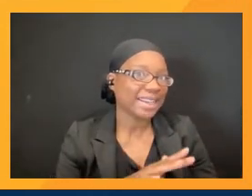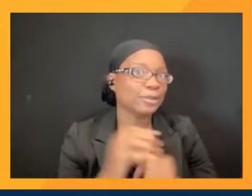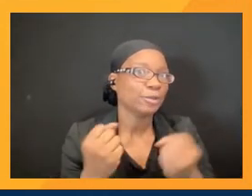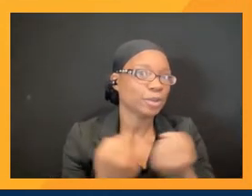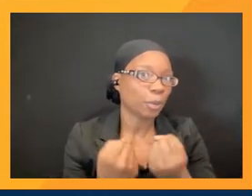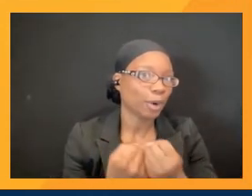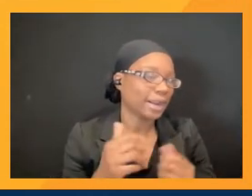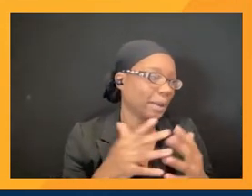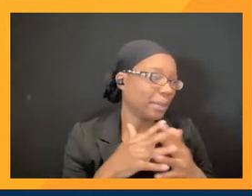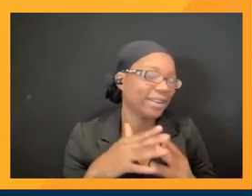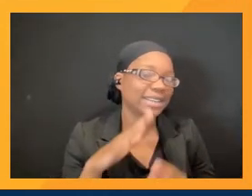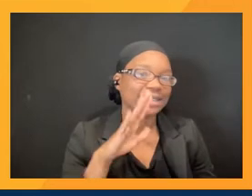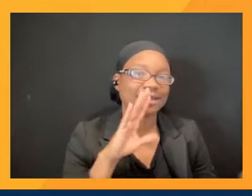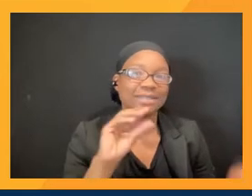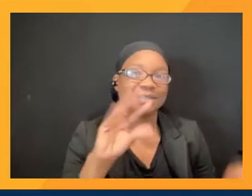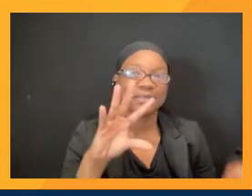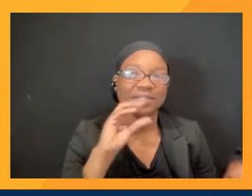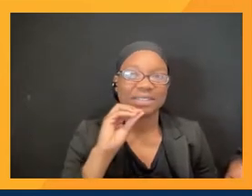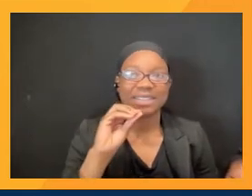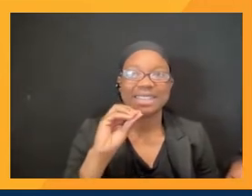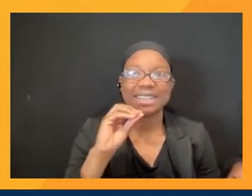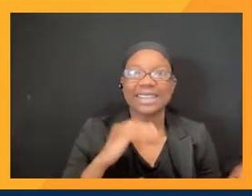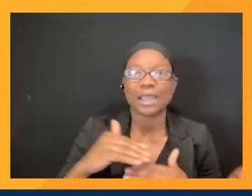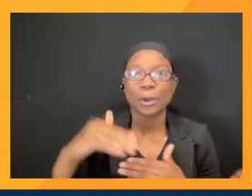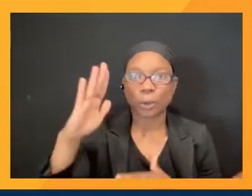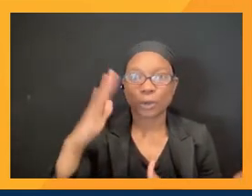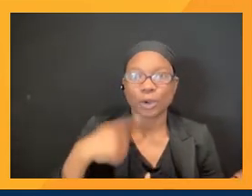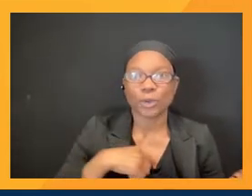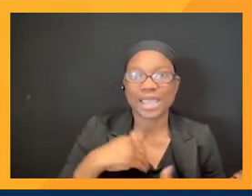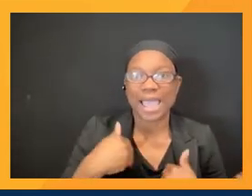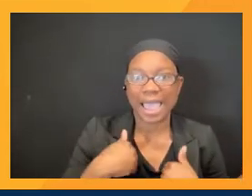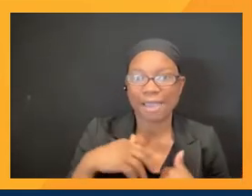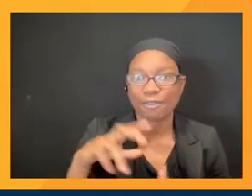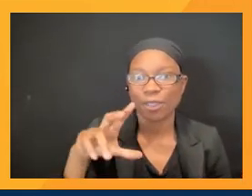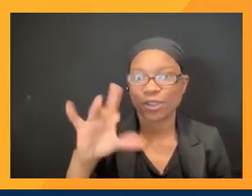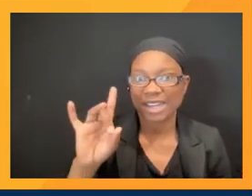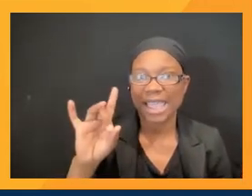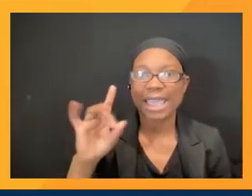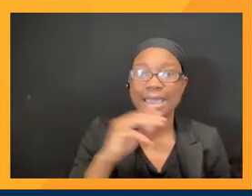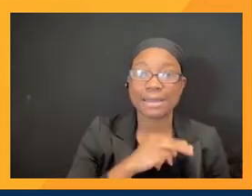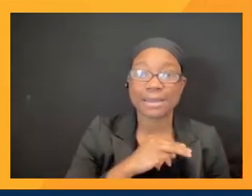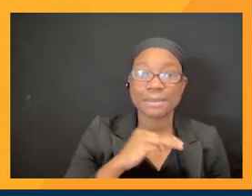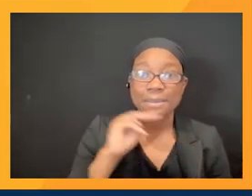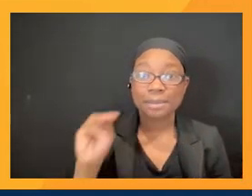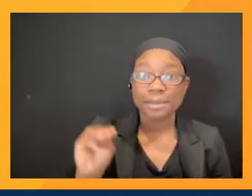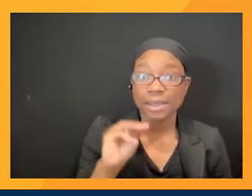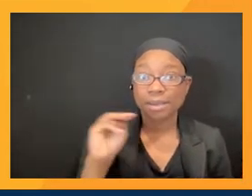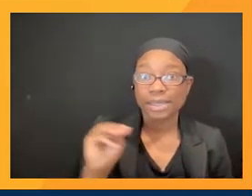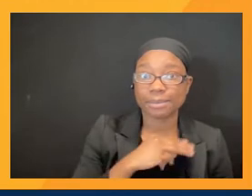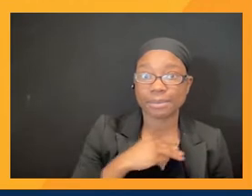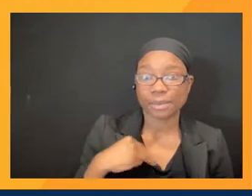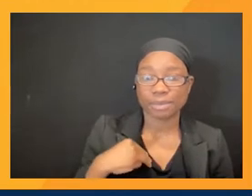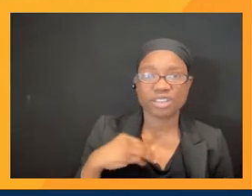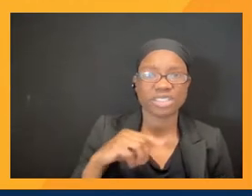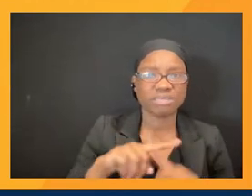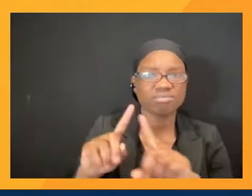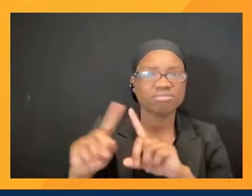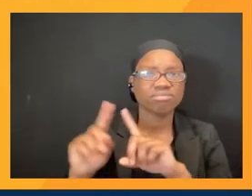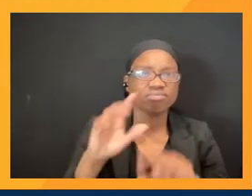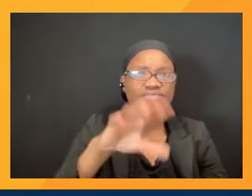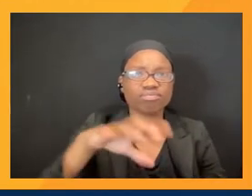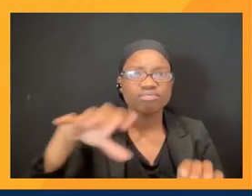long been a platform for economic empowerment for everyday people. And so I look forward to sharing more about our work during